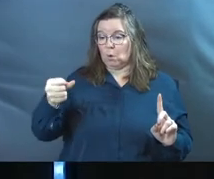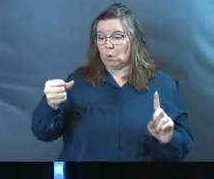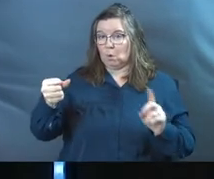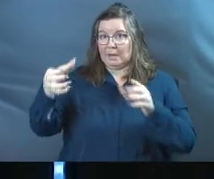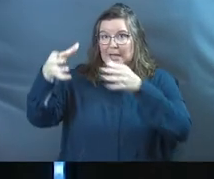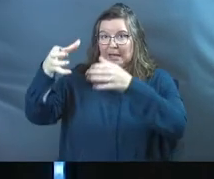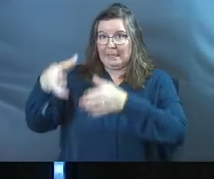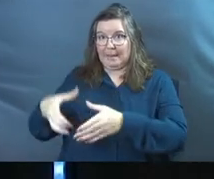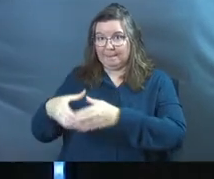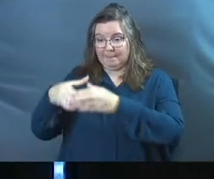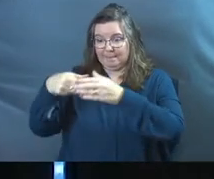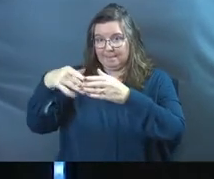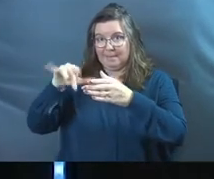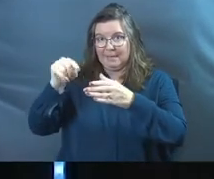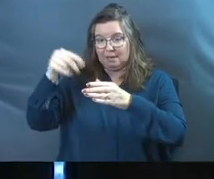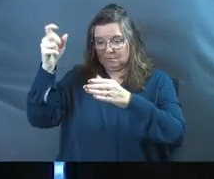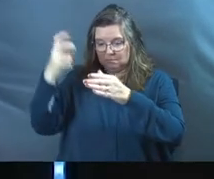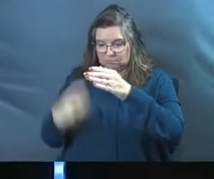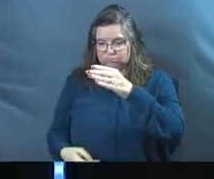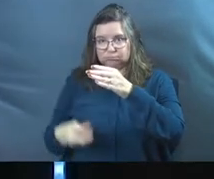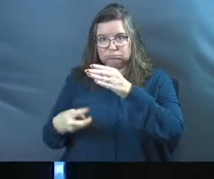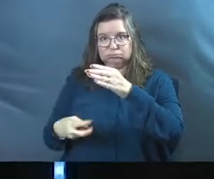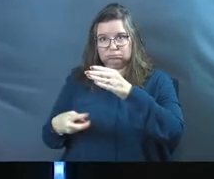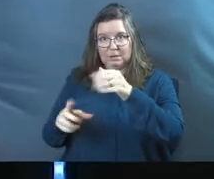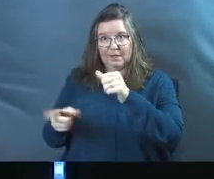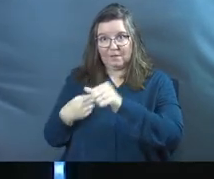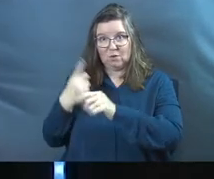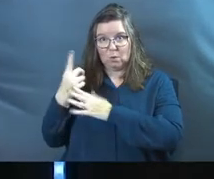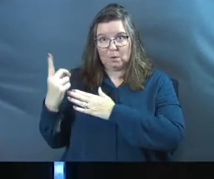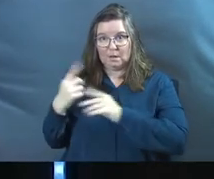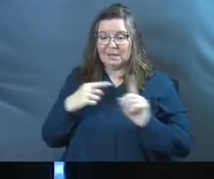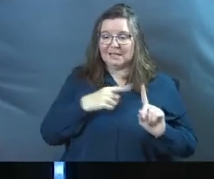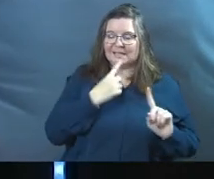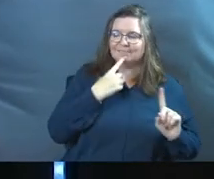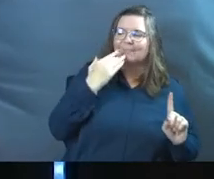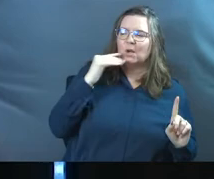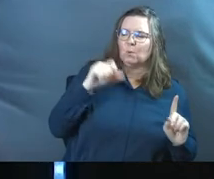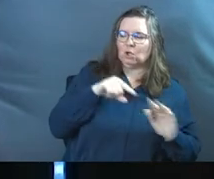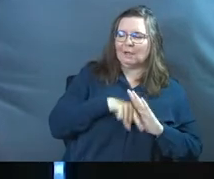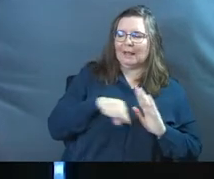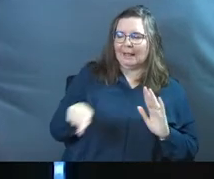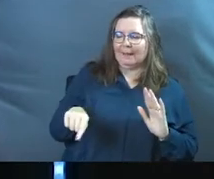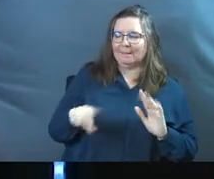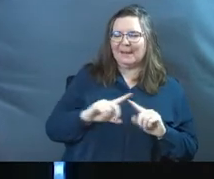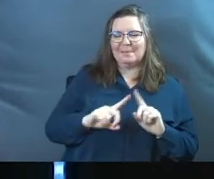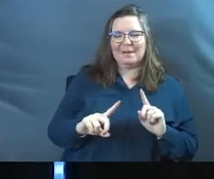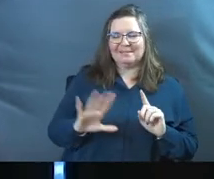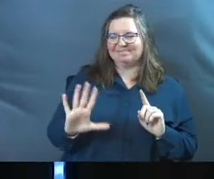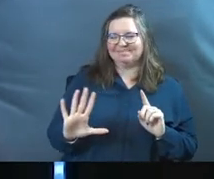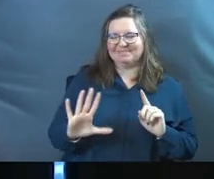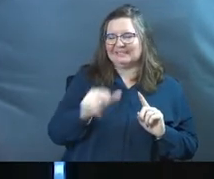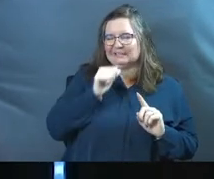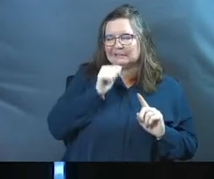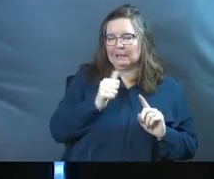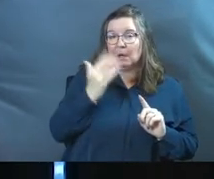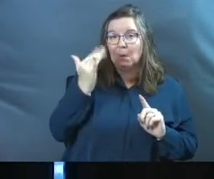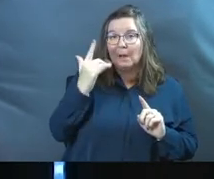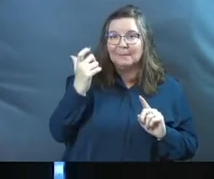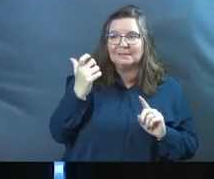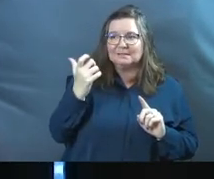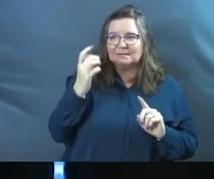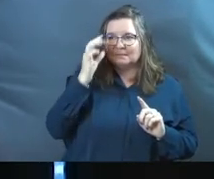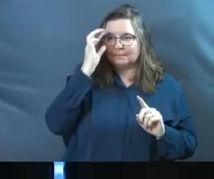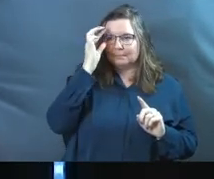very first week, Judah is the guy that says, I know we could kill him, but let's not kill him